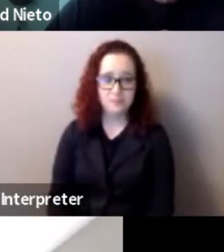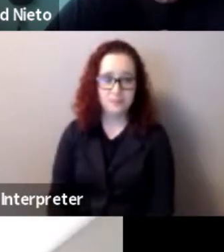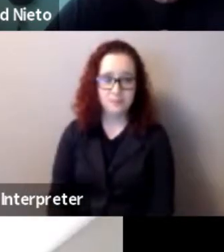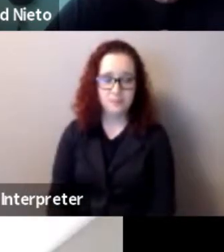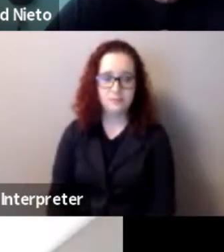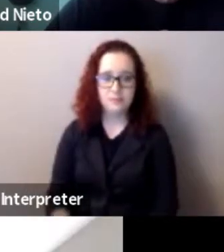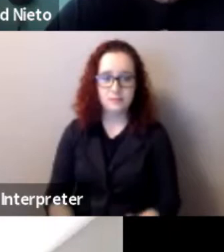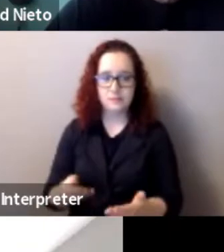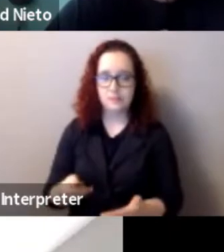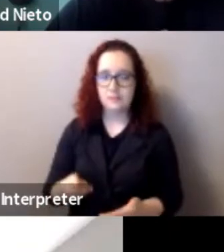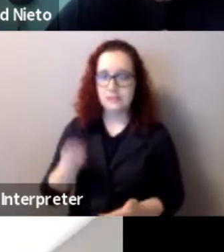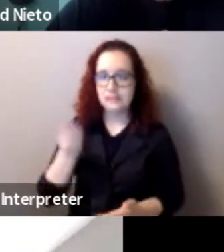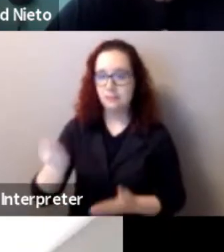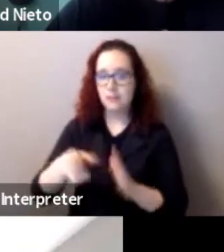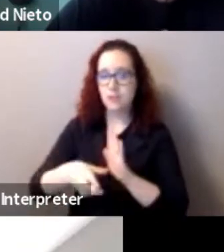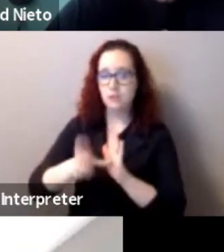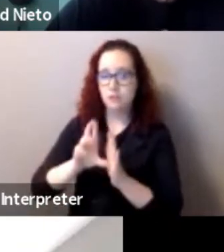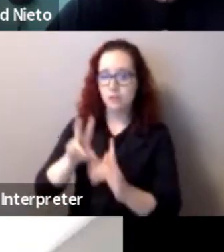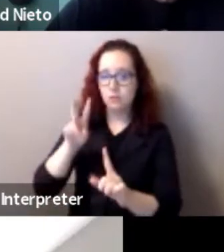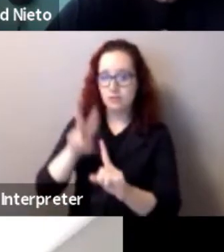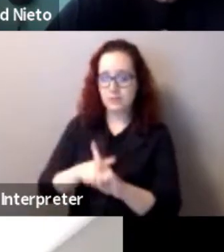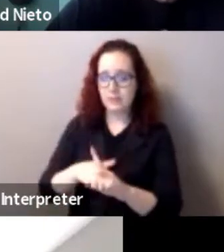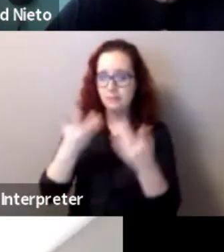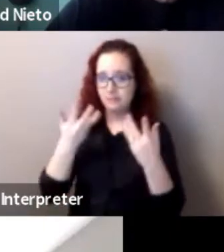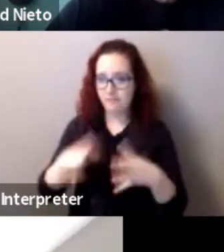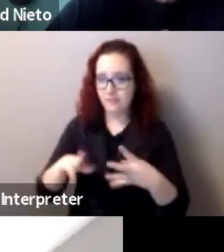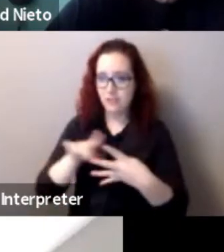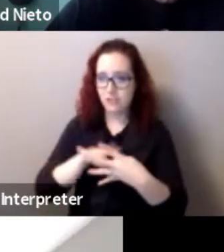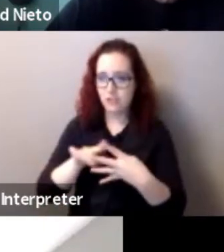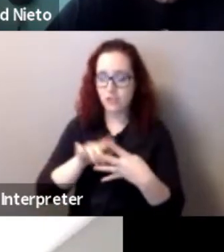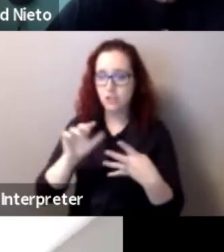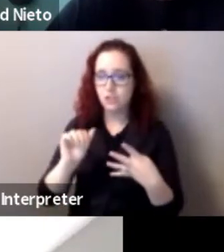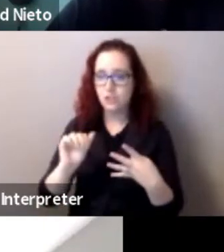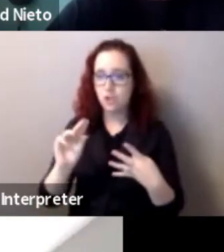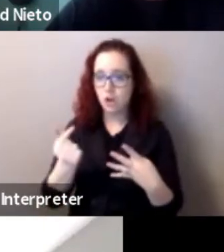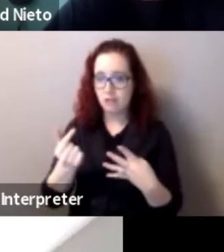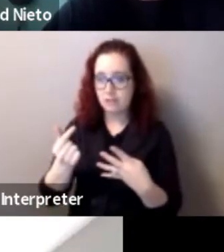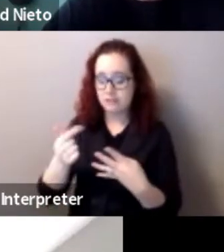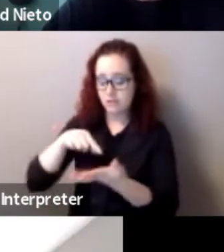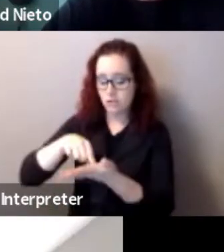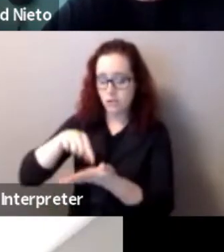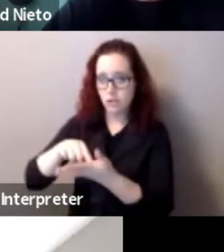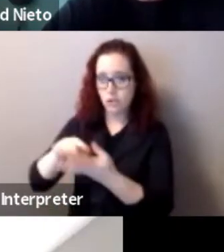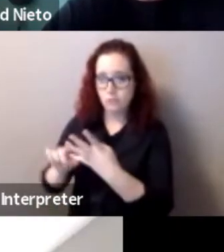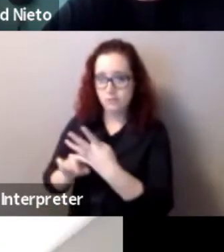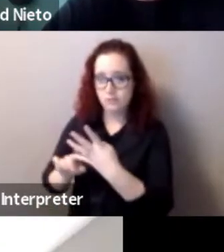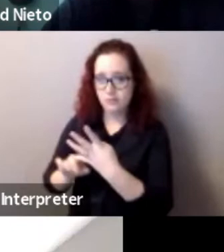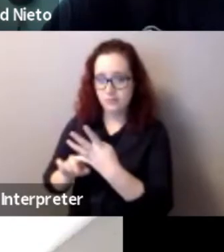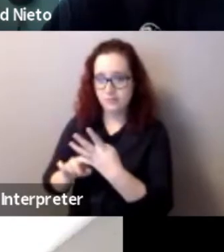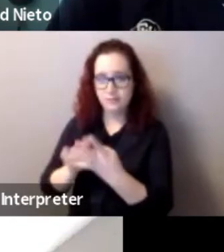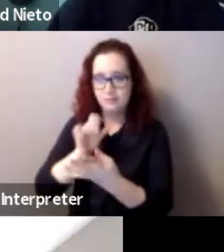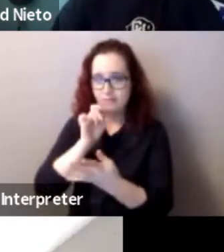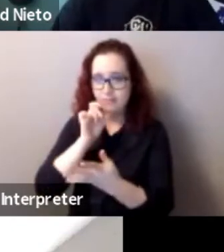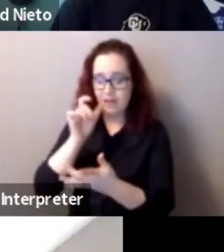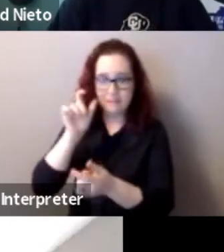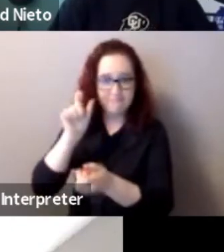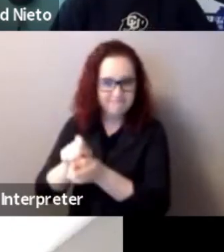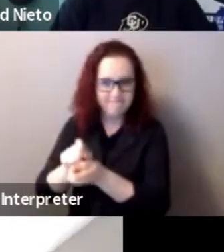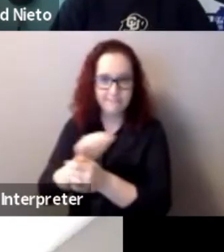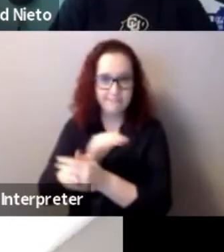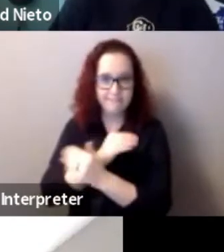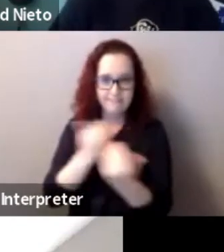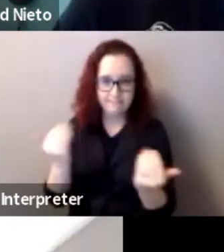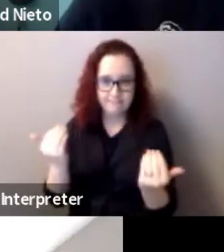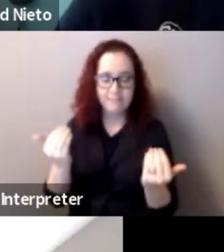review assignments are typically done at the beginning of August with reviews due at the end of August. Again, those dates are not set for this year. You